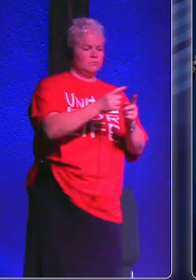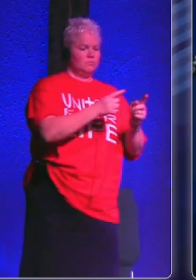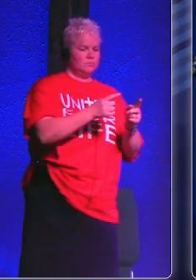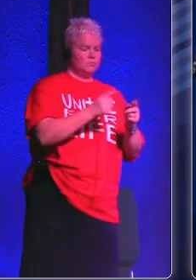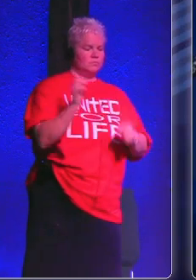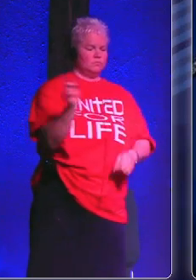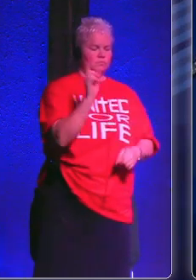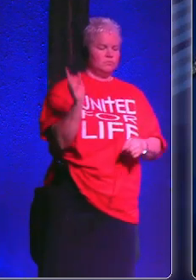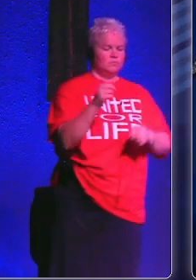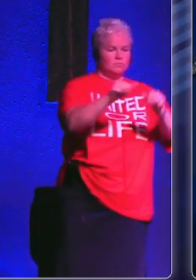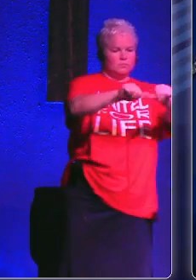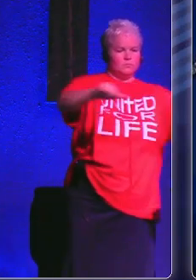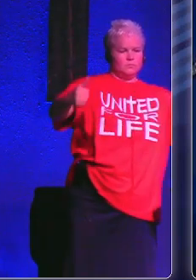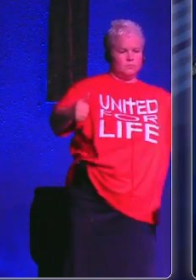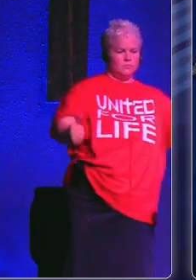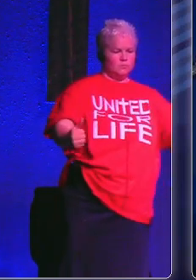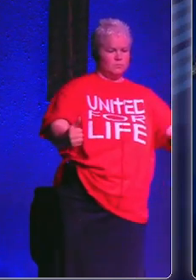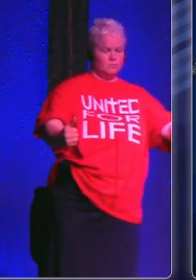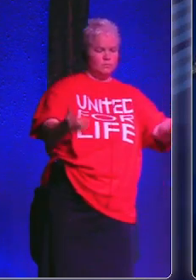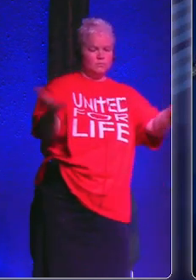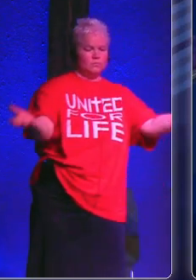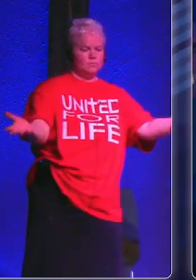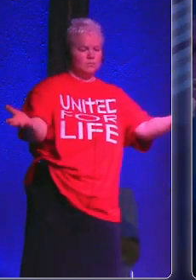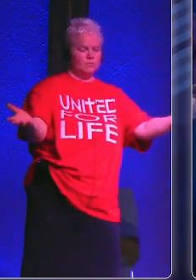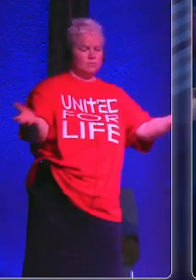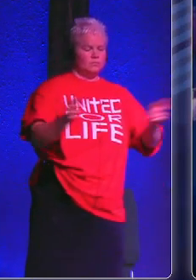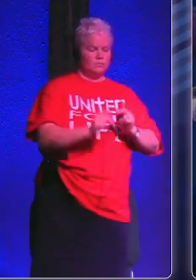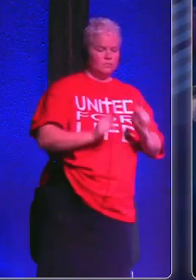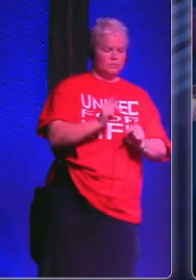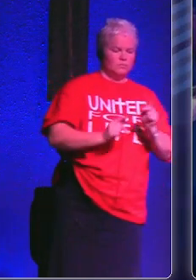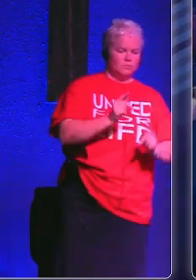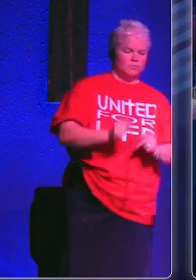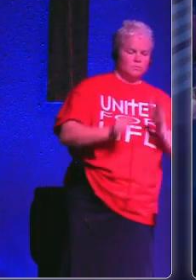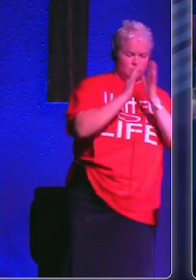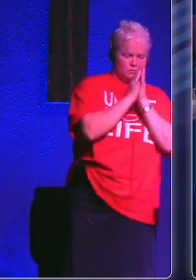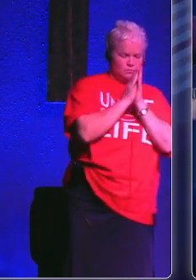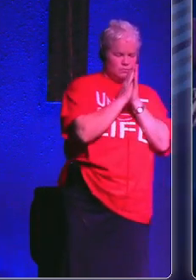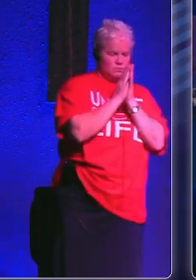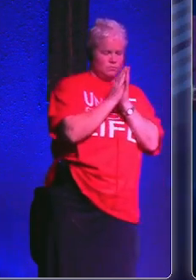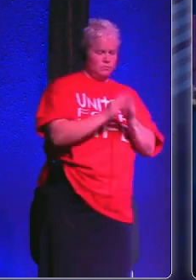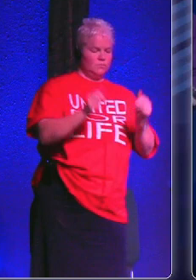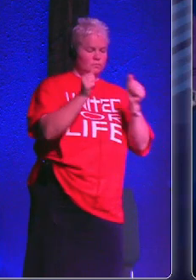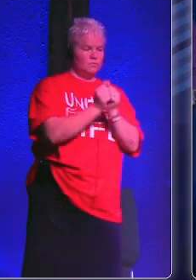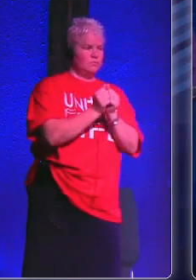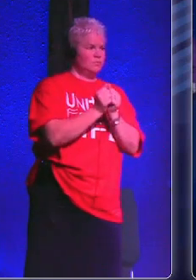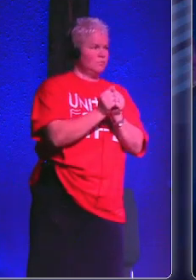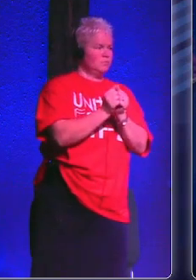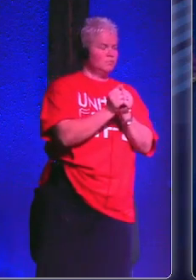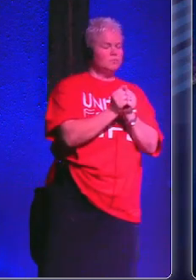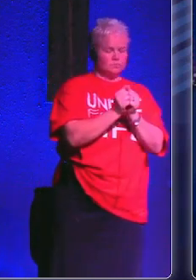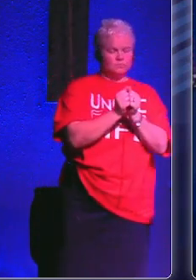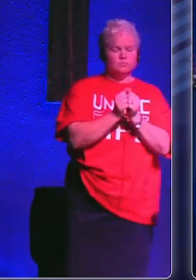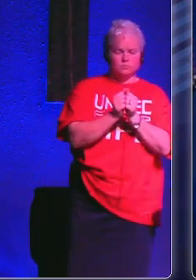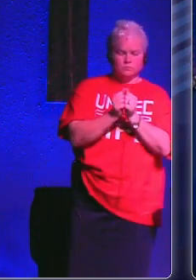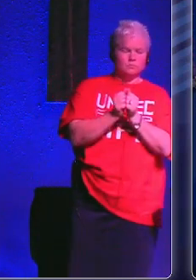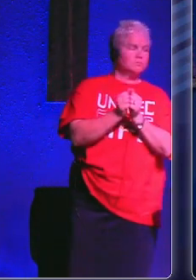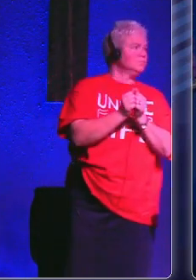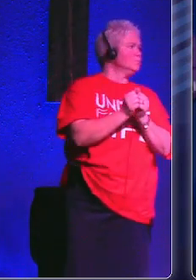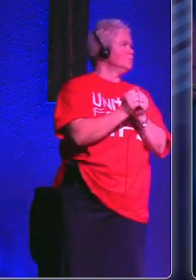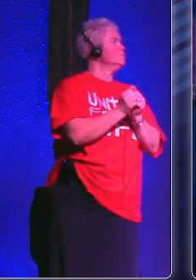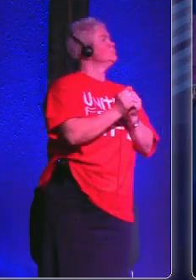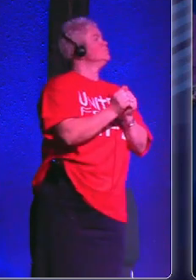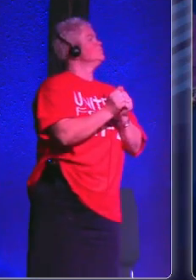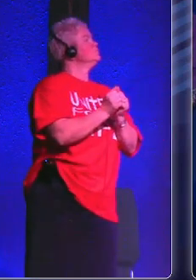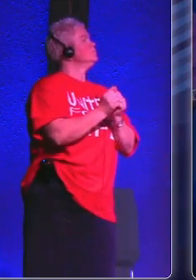it. Of course, our altars are going to be open, and there are going to be people that want to pray with you. Maybe you need to get down and you just need to ask for